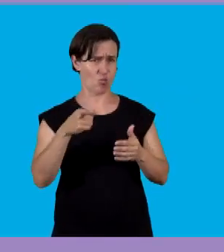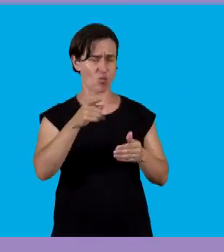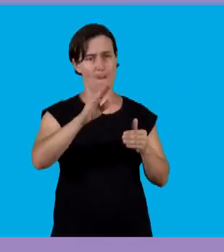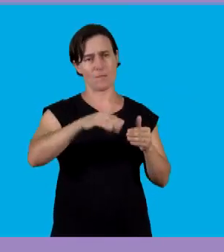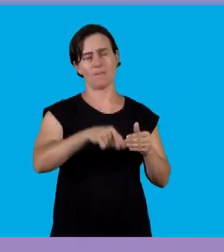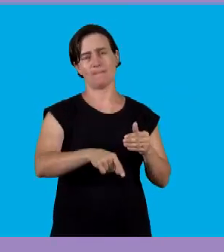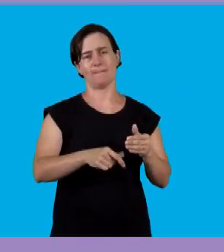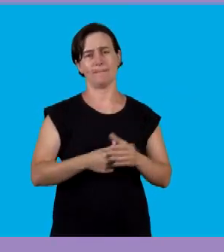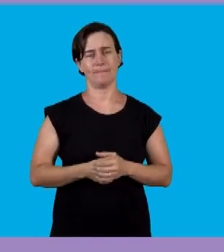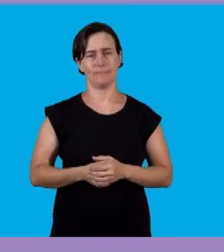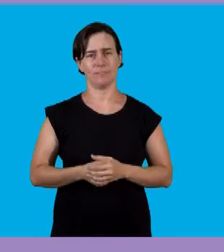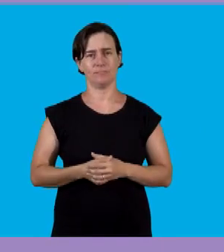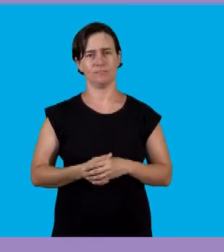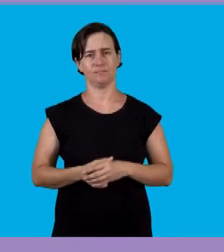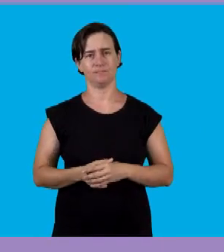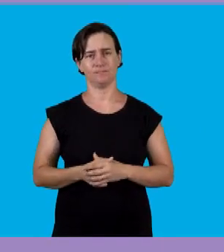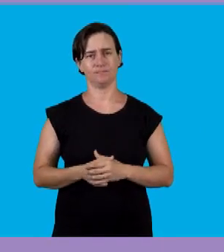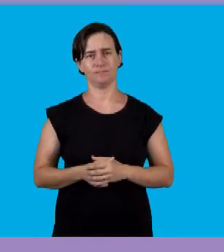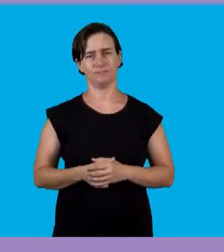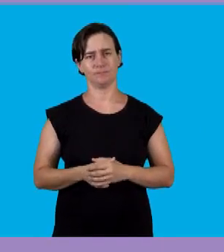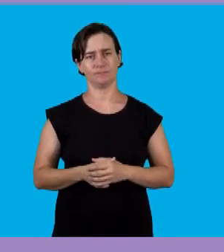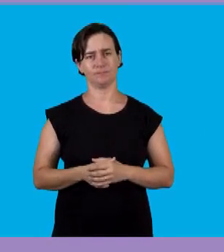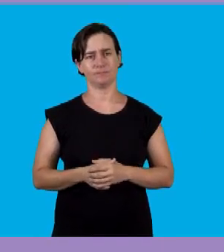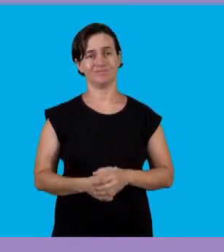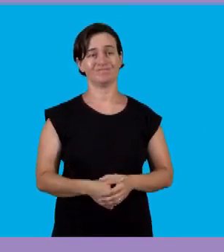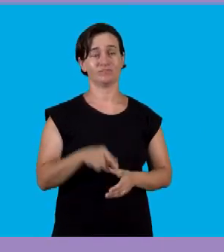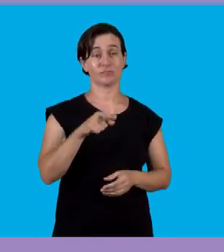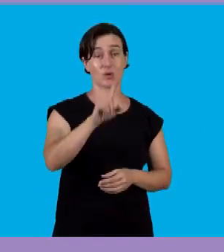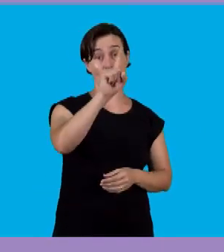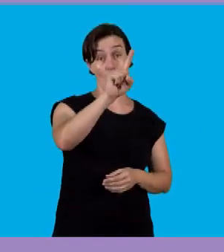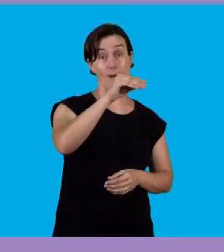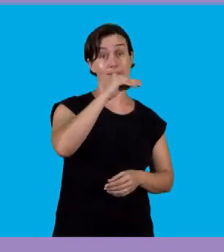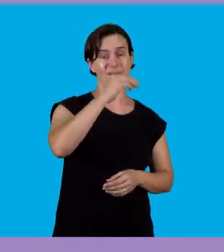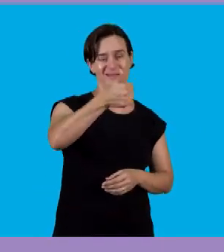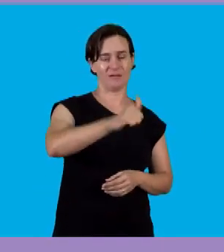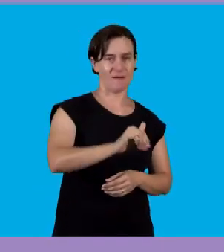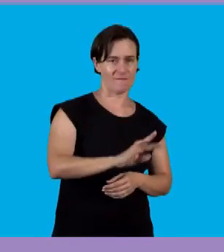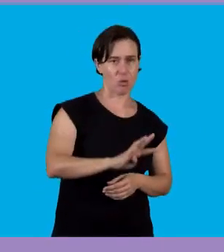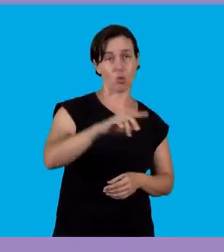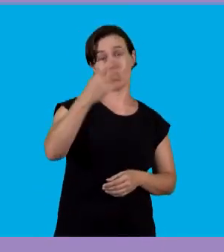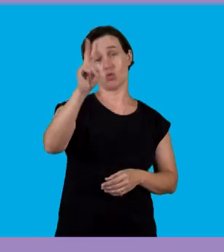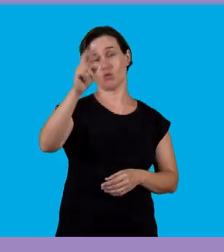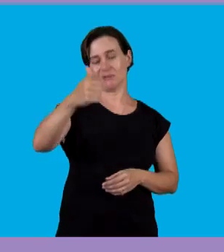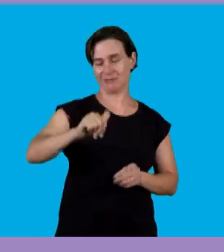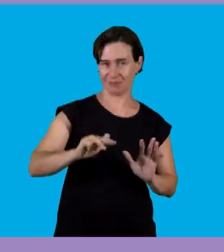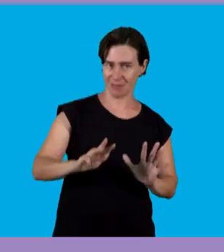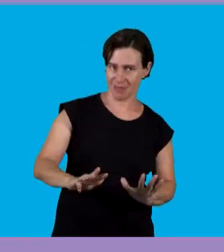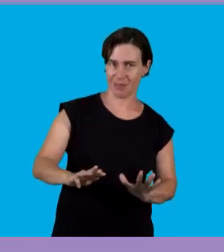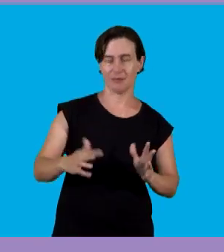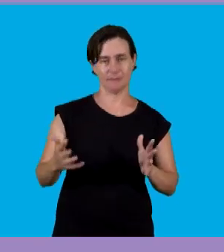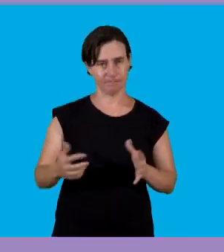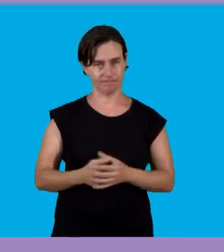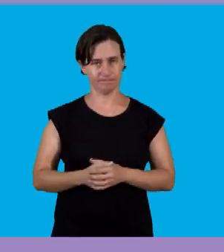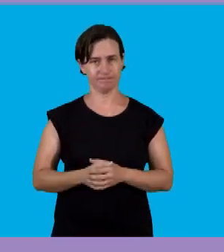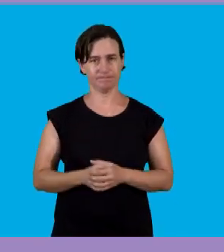there by the Y. So the input value being 1, the output value is a 4, input value being 2,